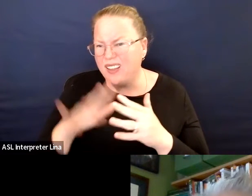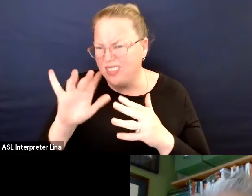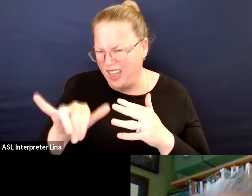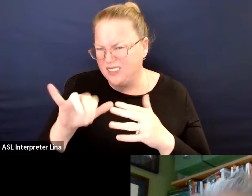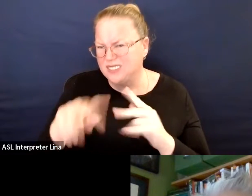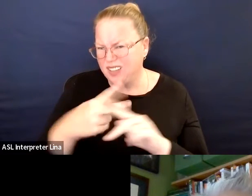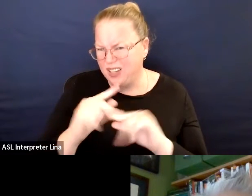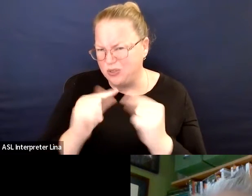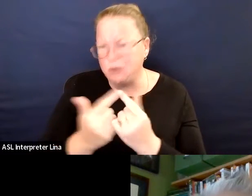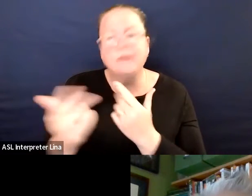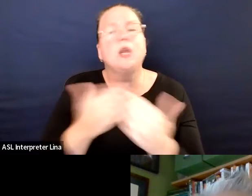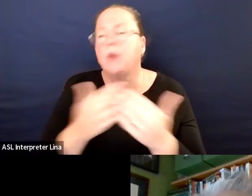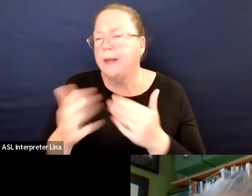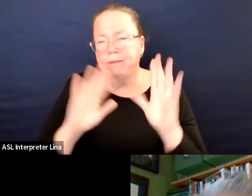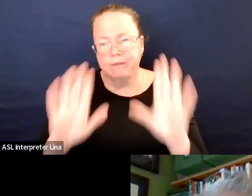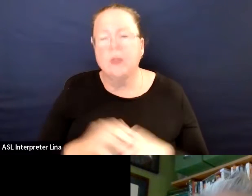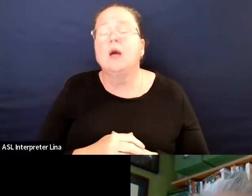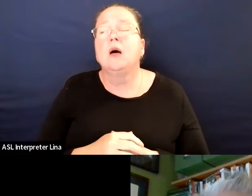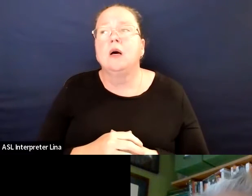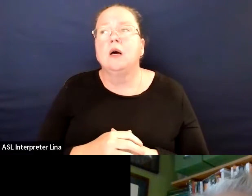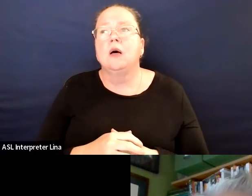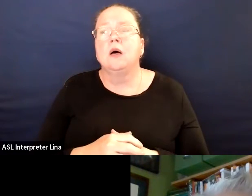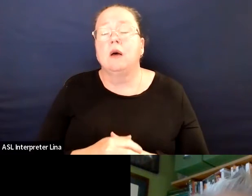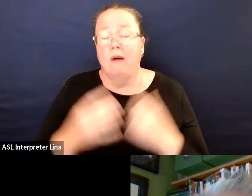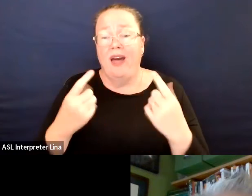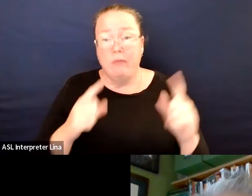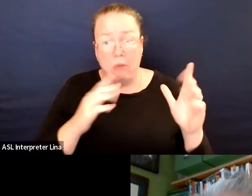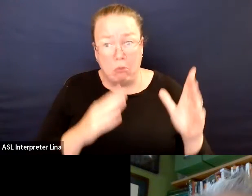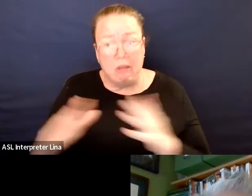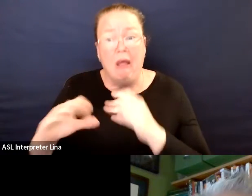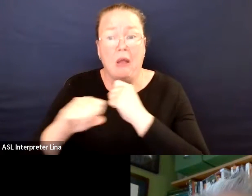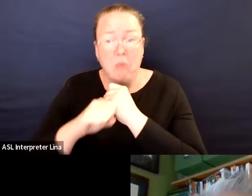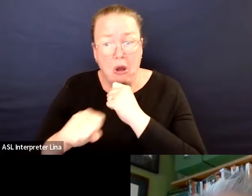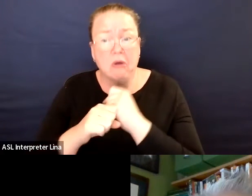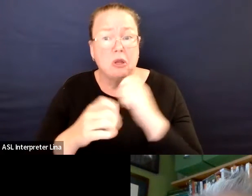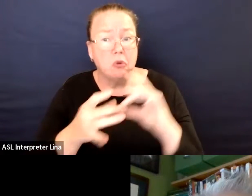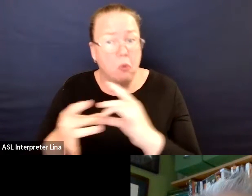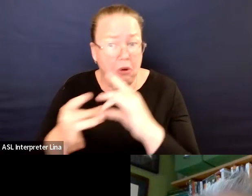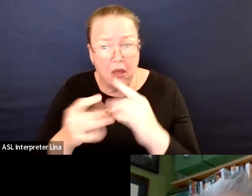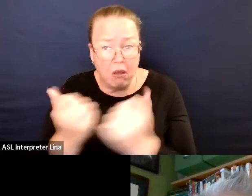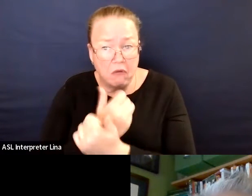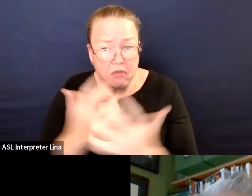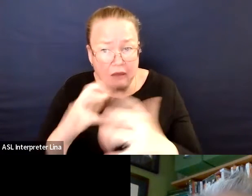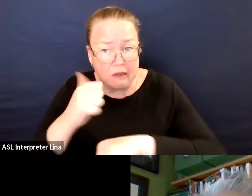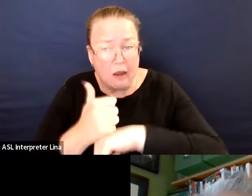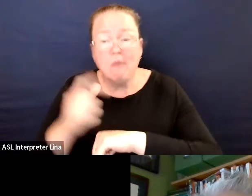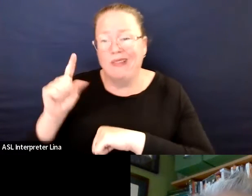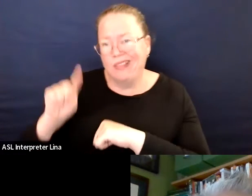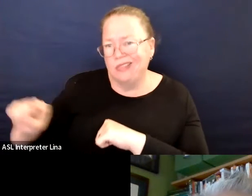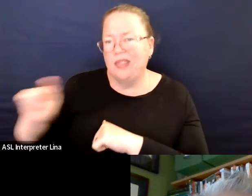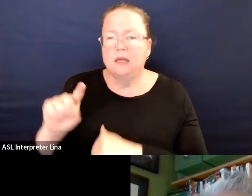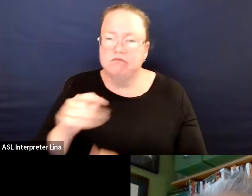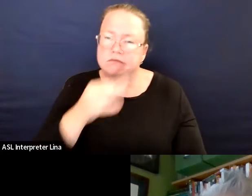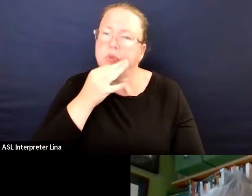groups. Anyways, so when I put in the planning, marketing, coordination, they do a wonderful